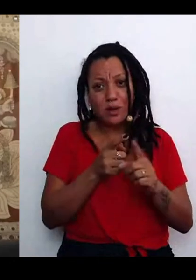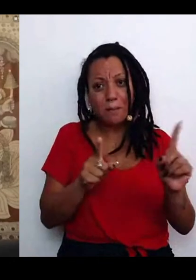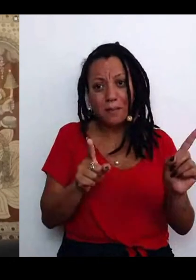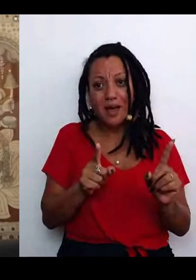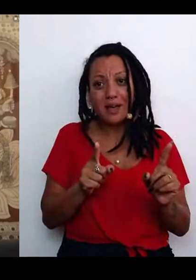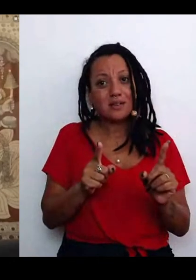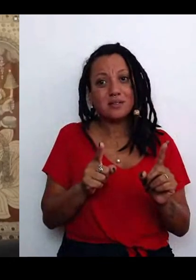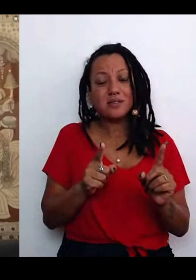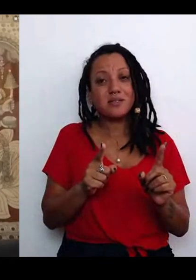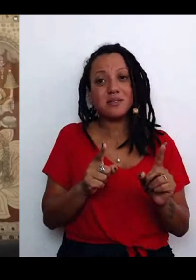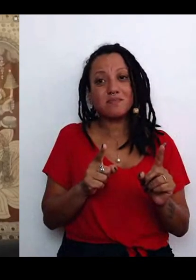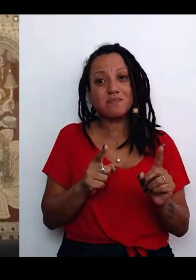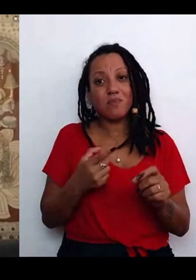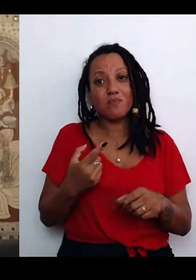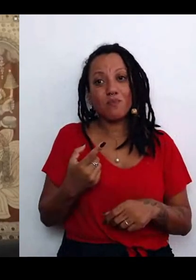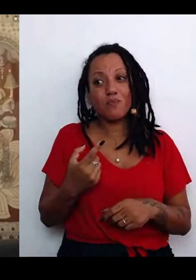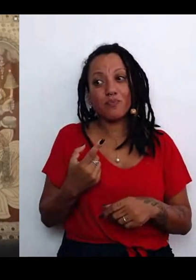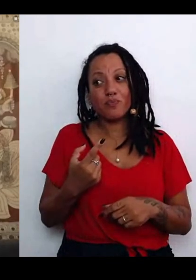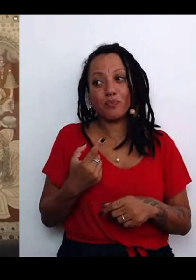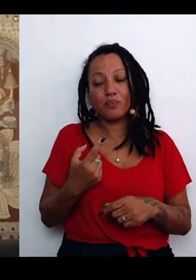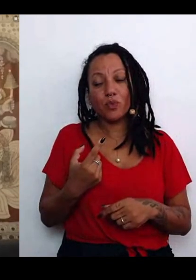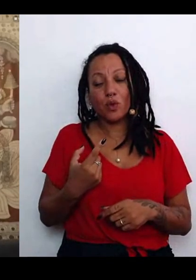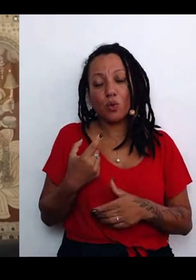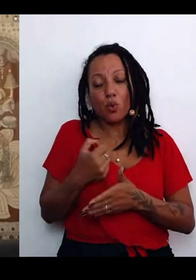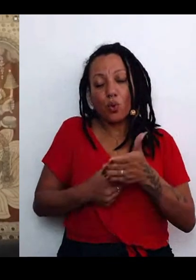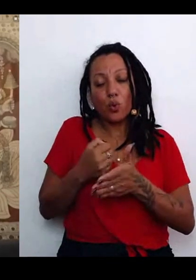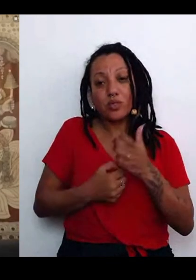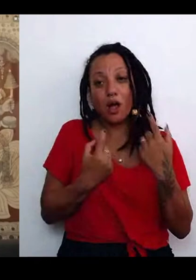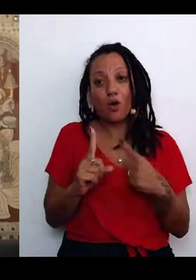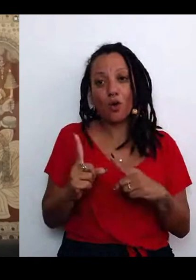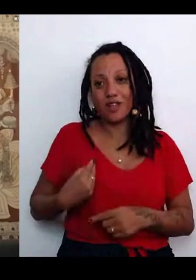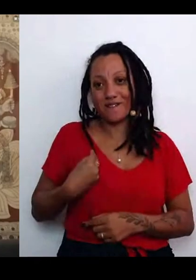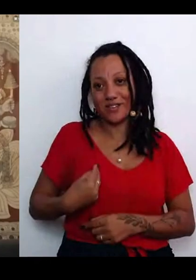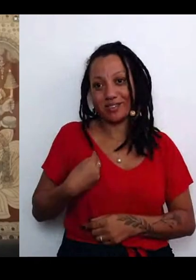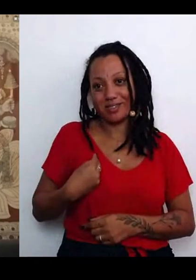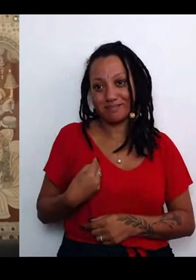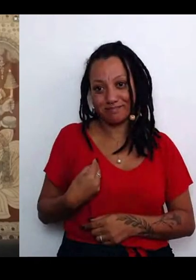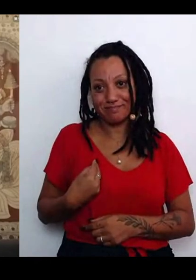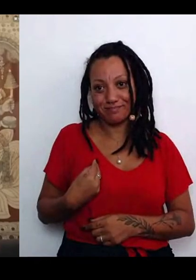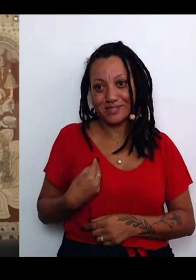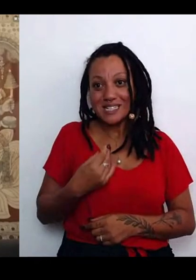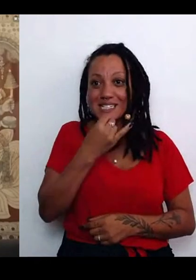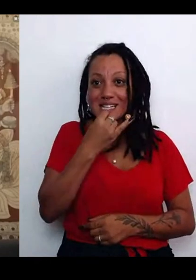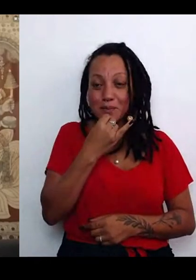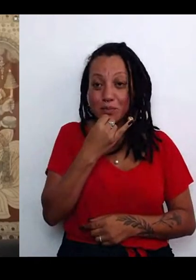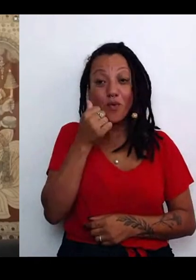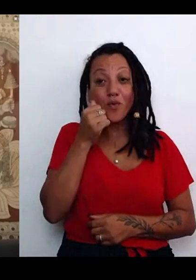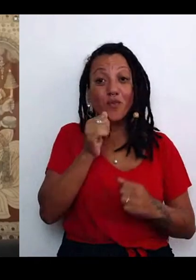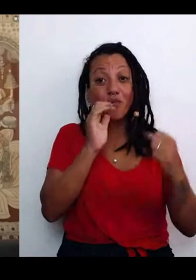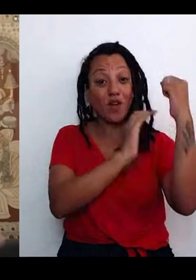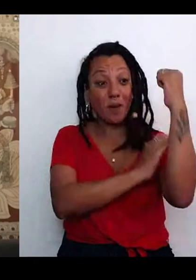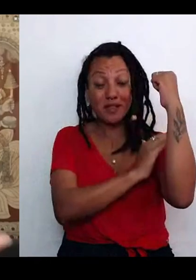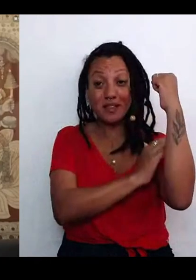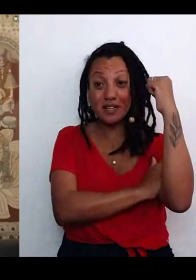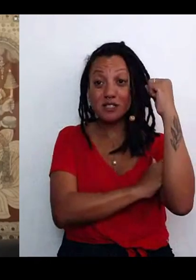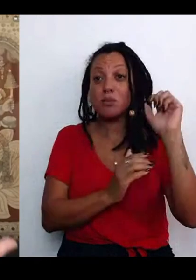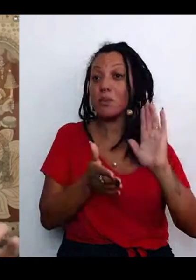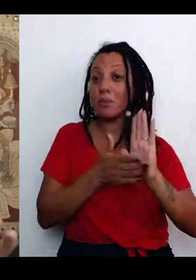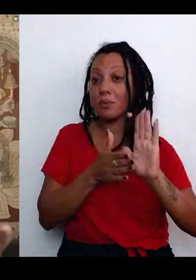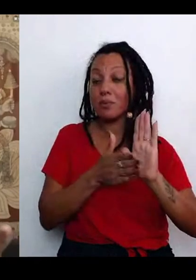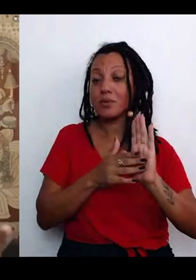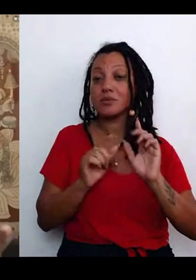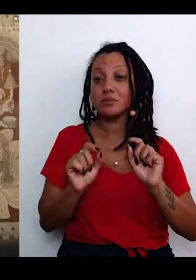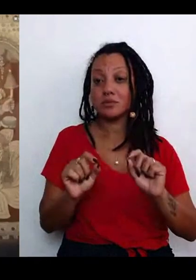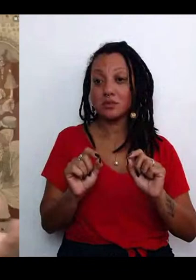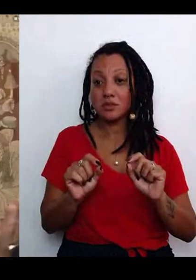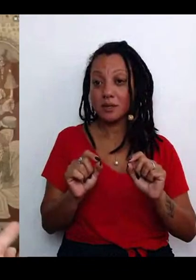has another agenda and that other agenda is to recognize that the Earth is living the Earth as rights and women as part of the